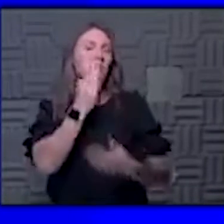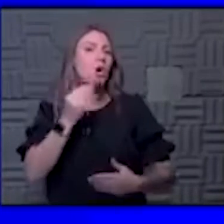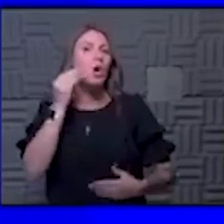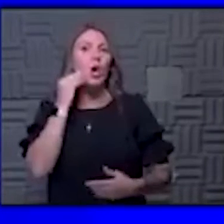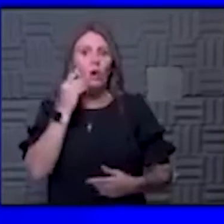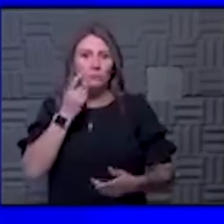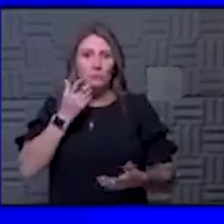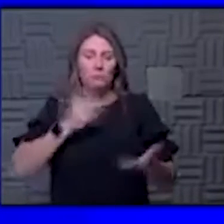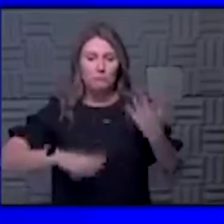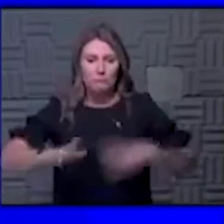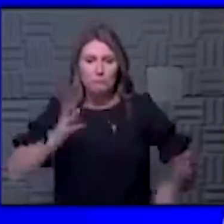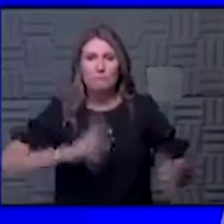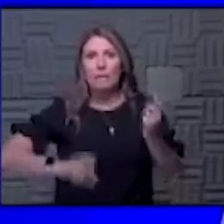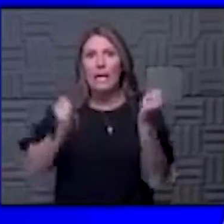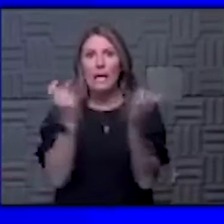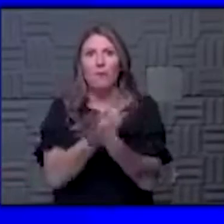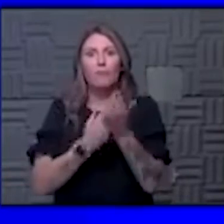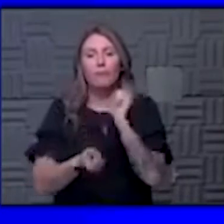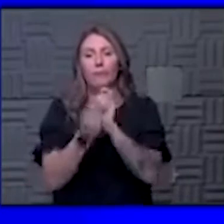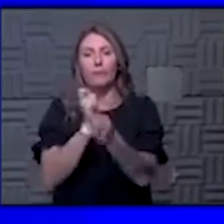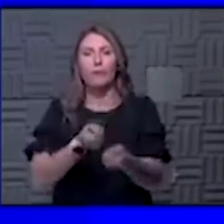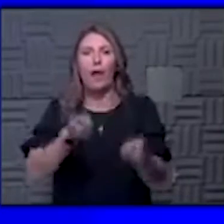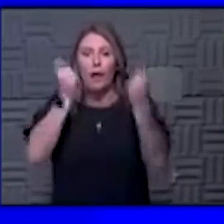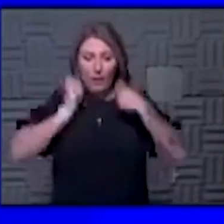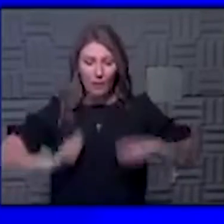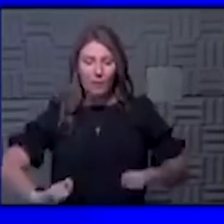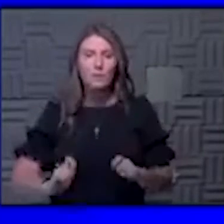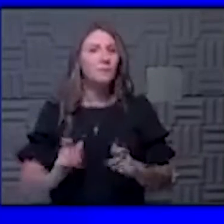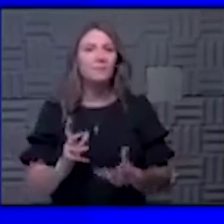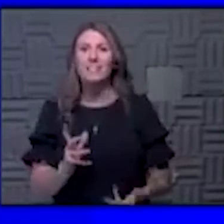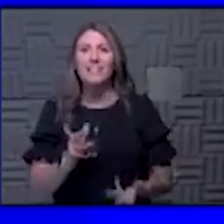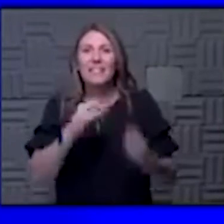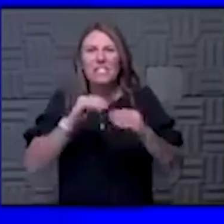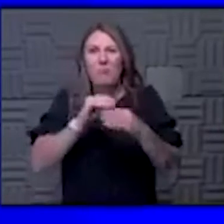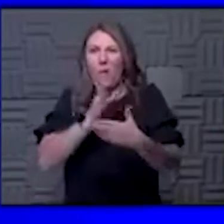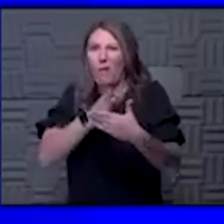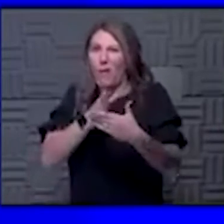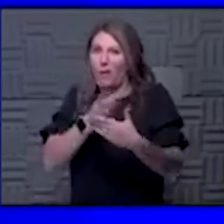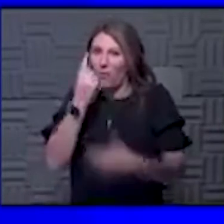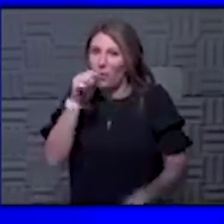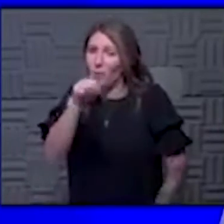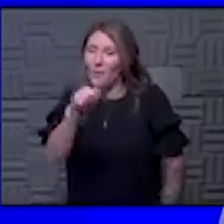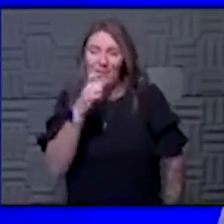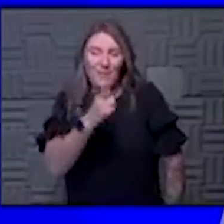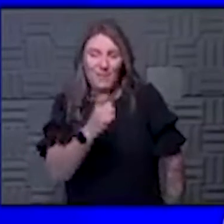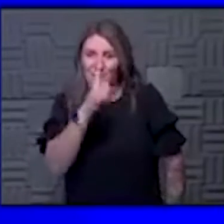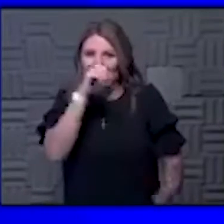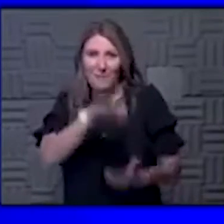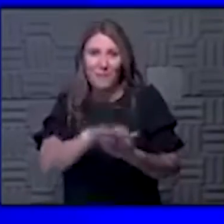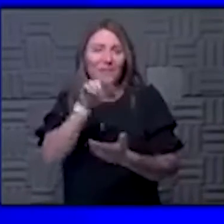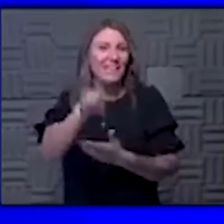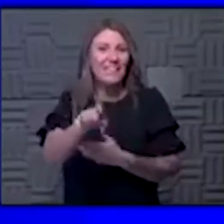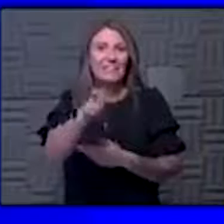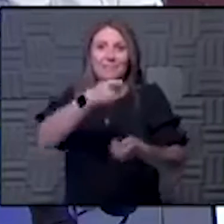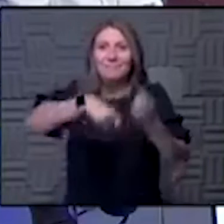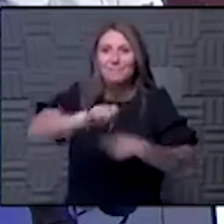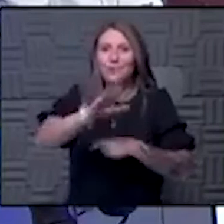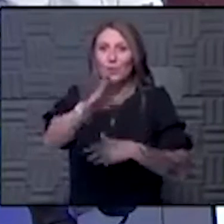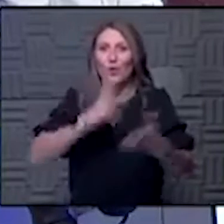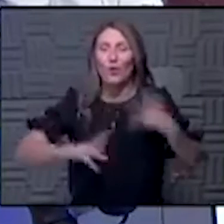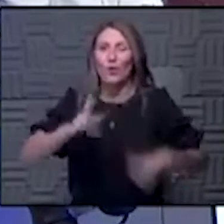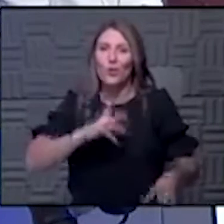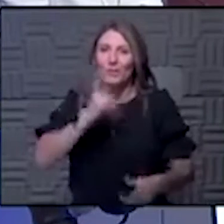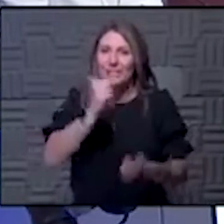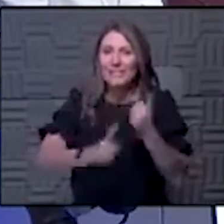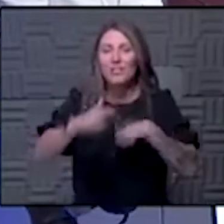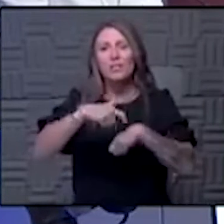change into other clothes. I think it's probably more aggravating to you. I don't suspect you really need to continue to do that practice. So what about